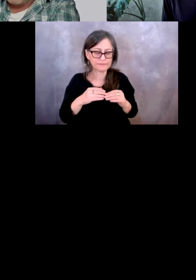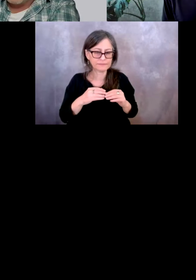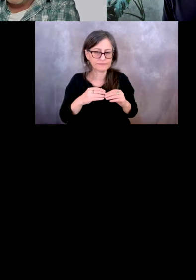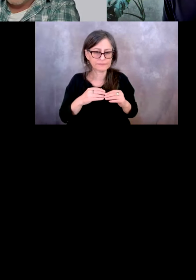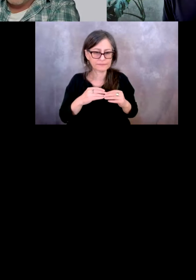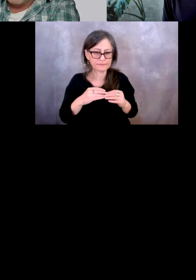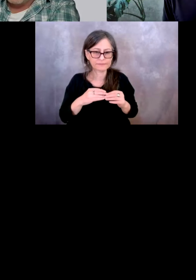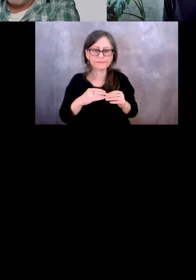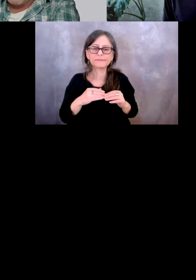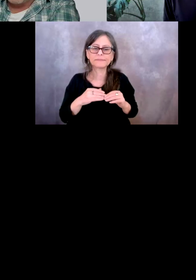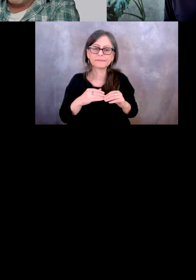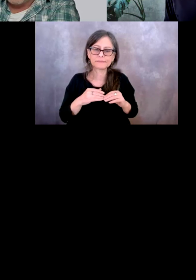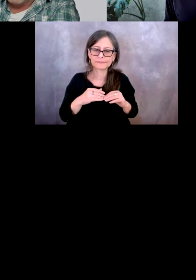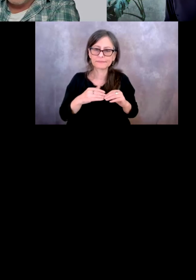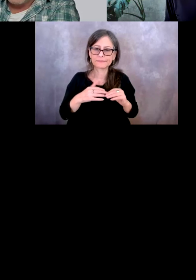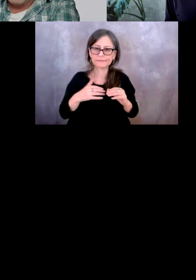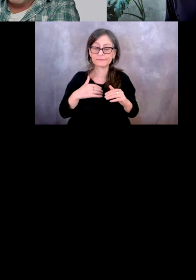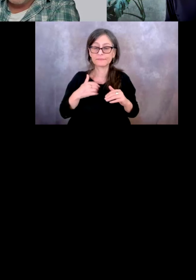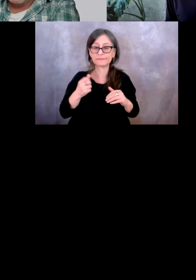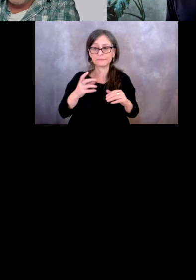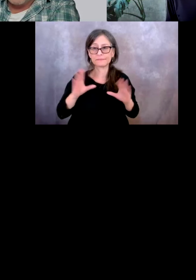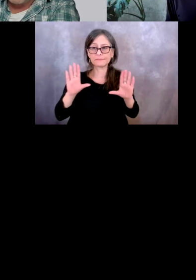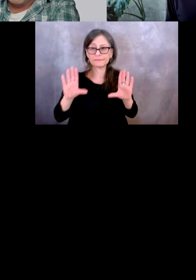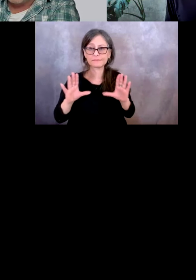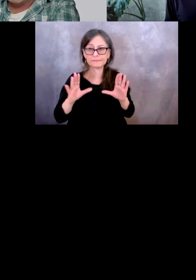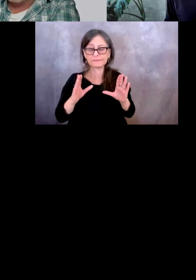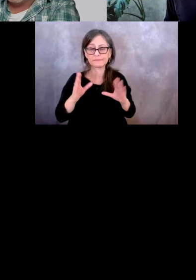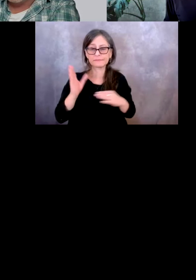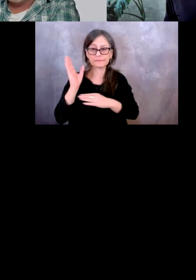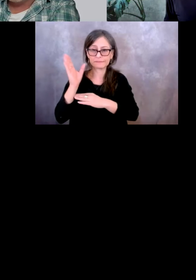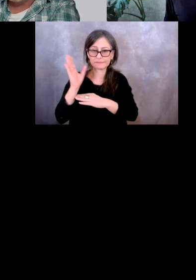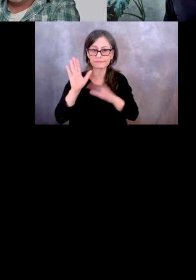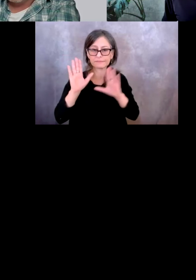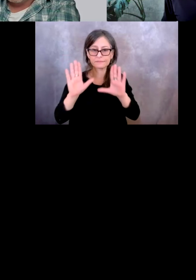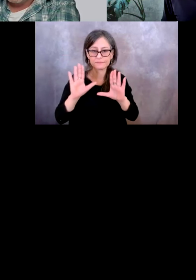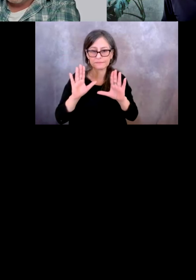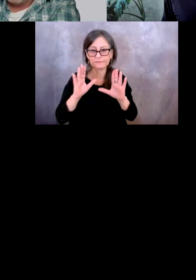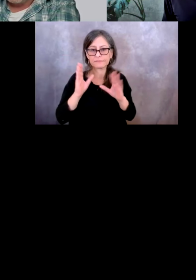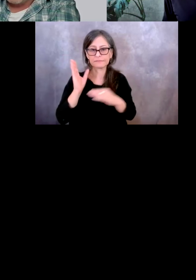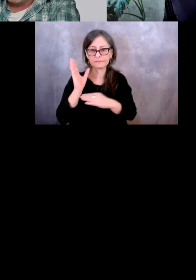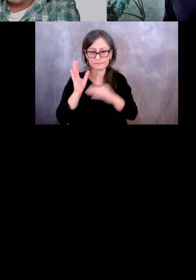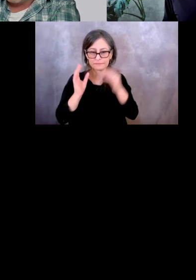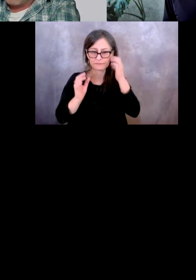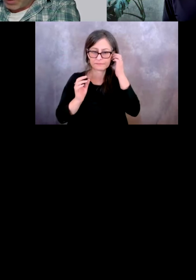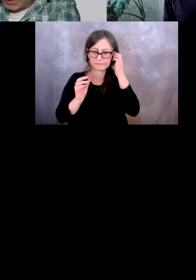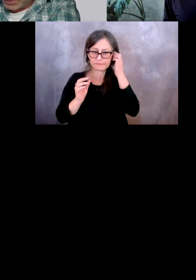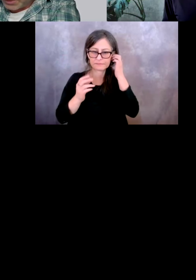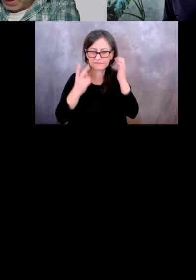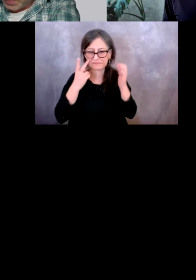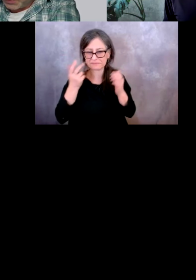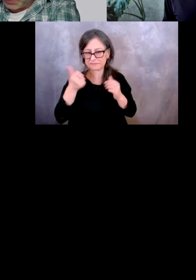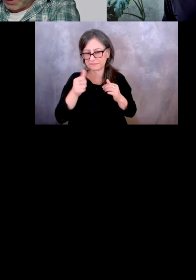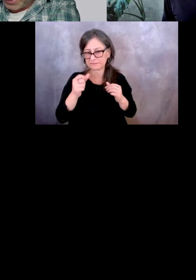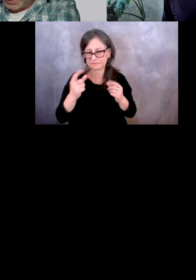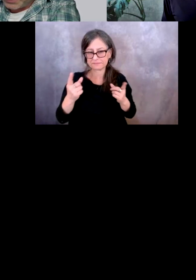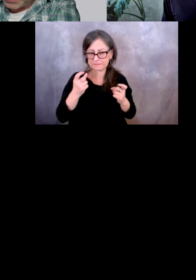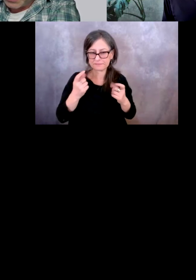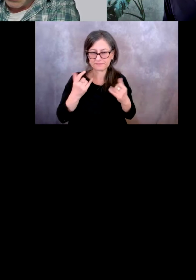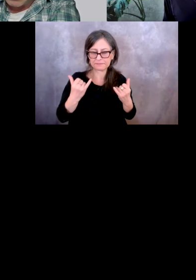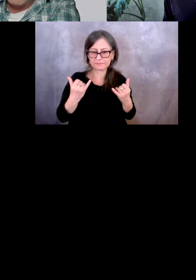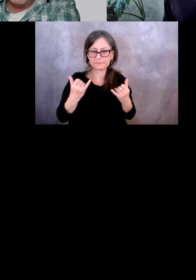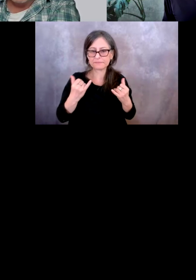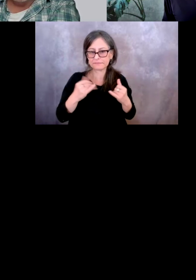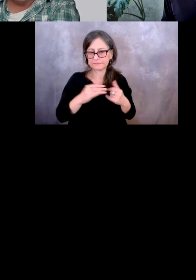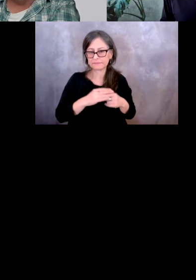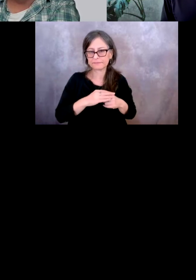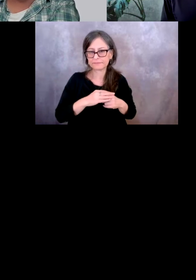right now. Just a couple of wonderful presentation. Thanks, Rob. Great presentation. I don't see any questions coming through right now. Just